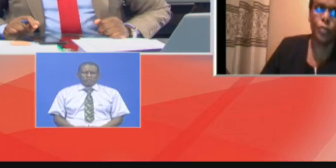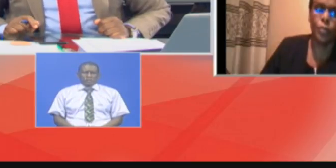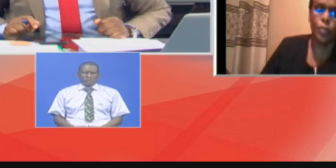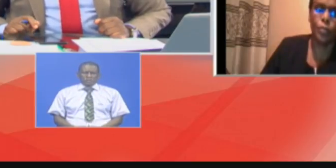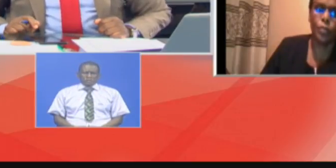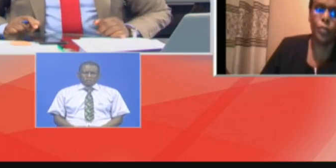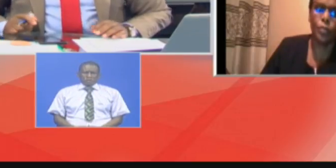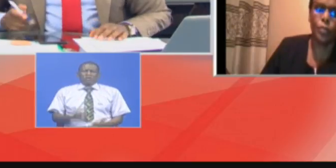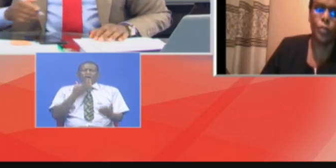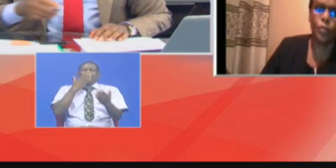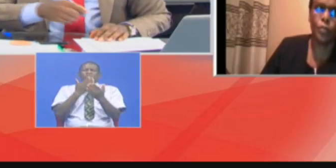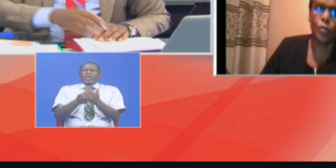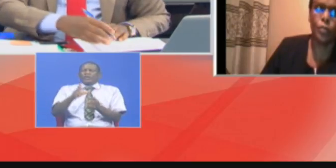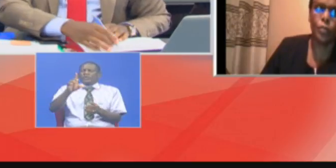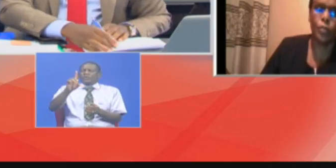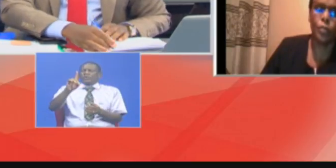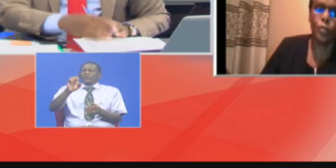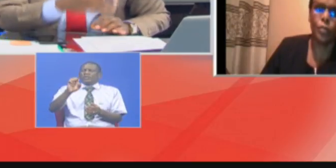Thank you, Duval.